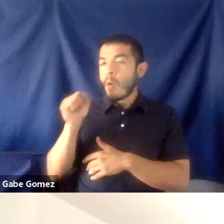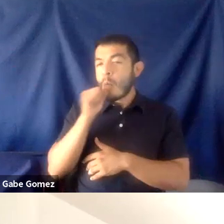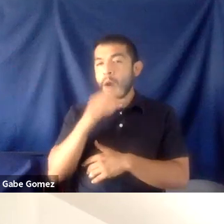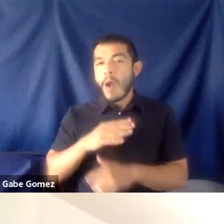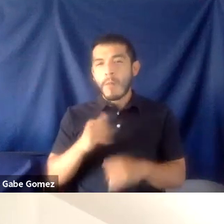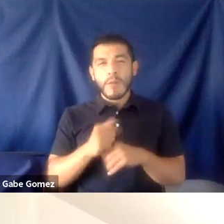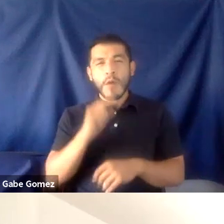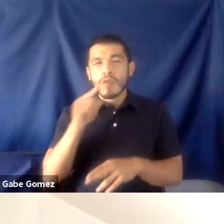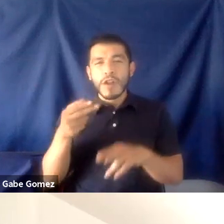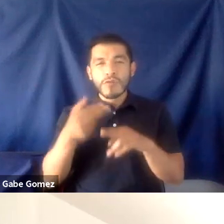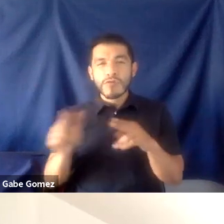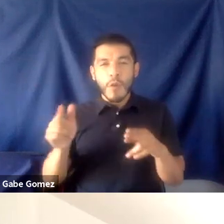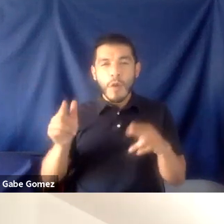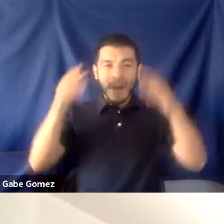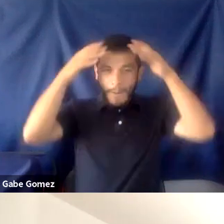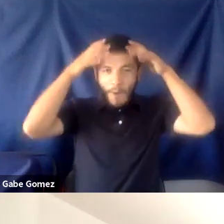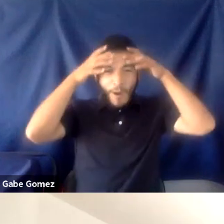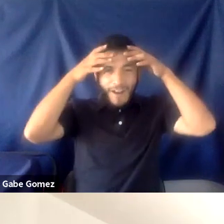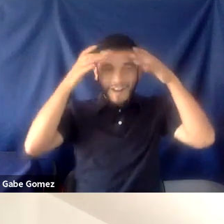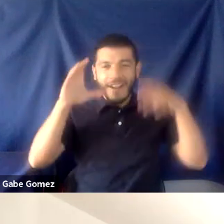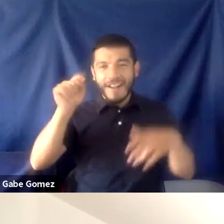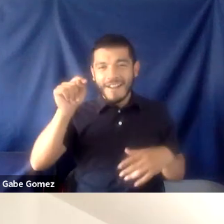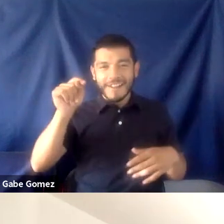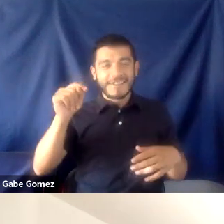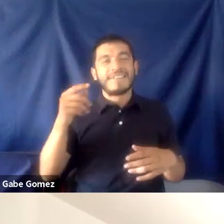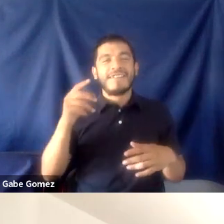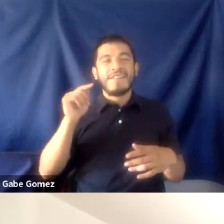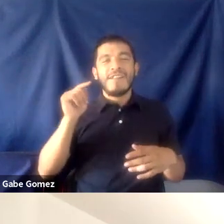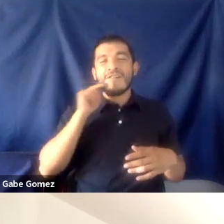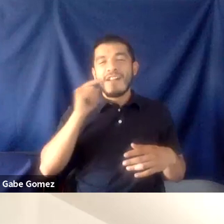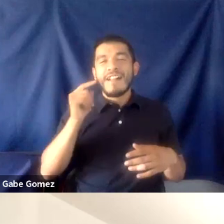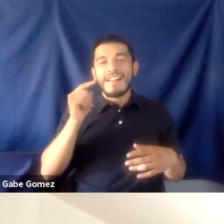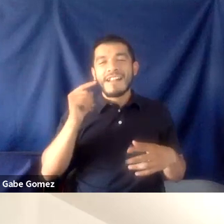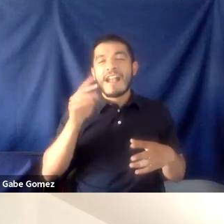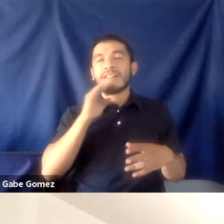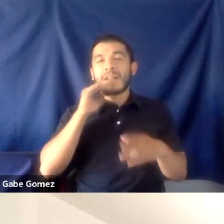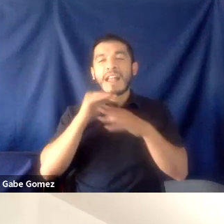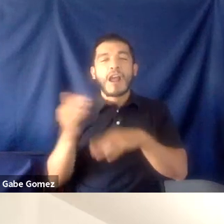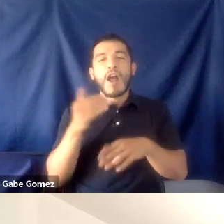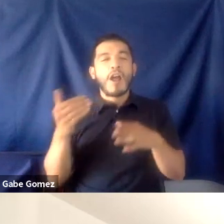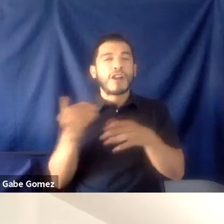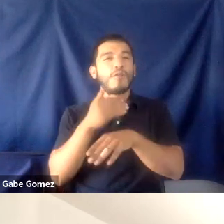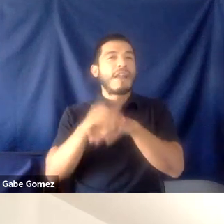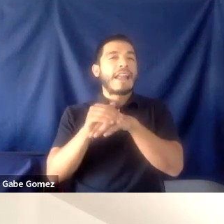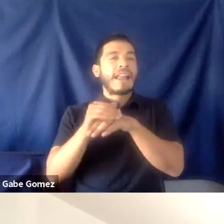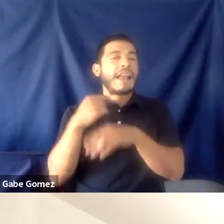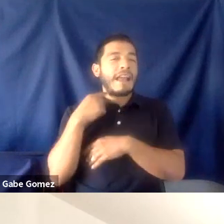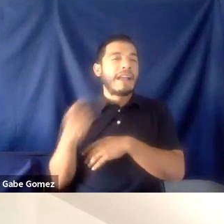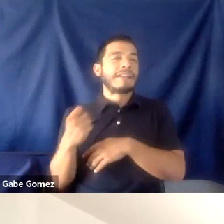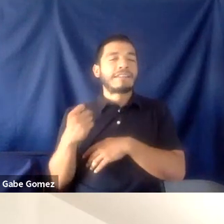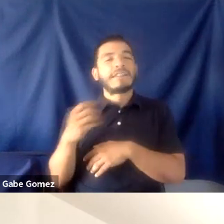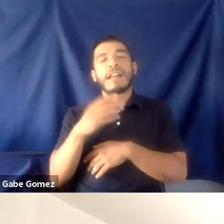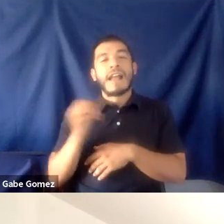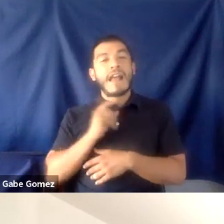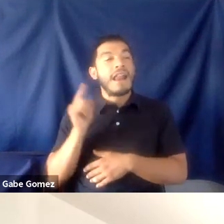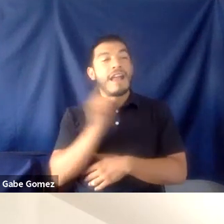this really short bowl cut, speaking in this kind of New England accent. And I got the nerve to go